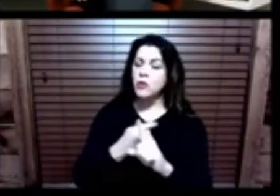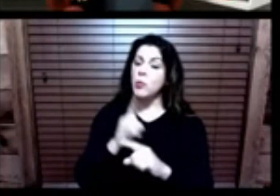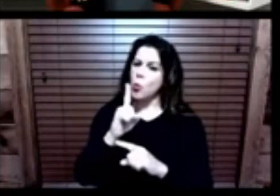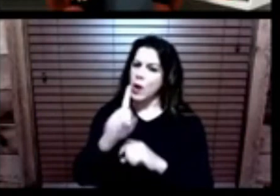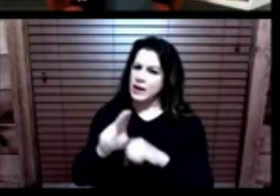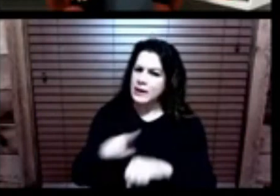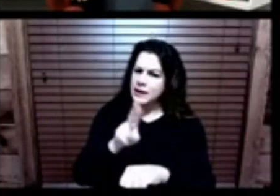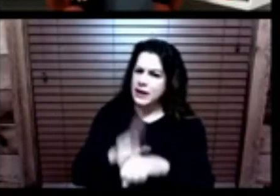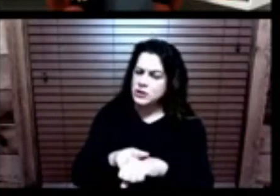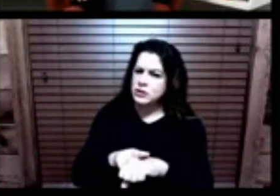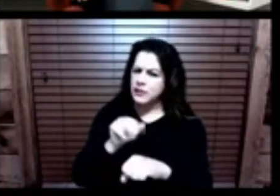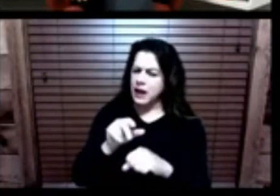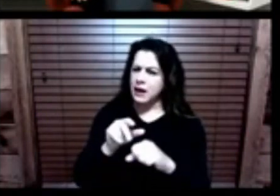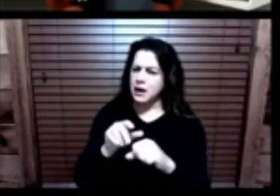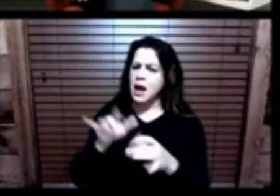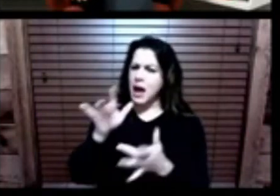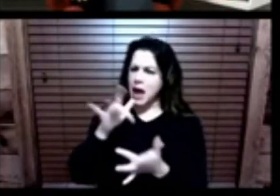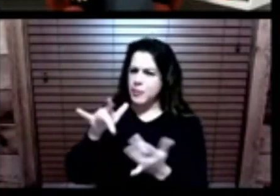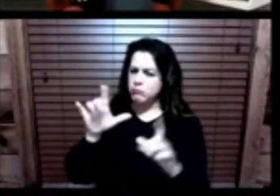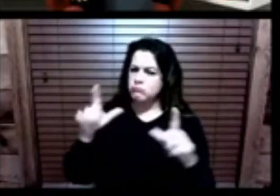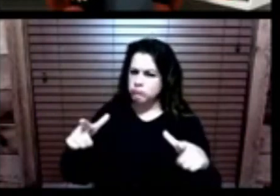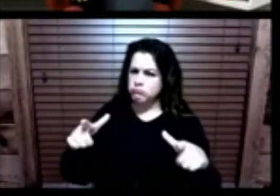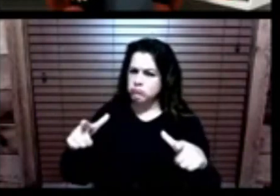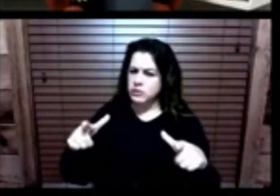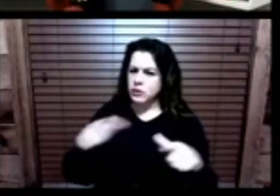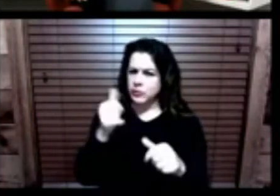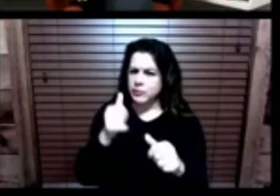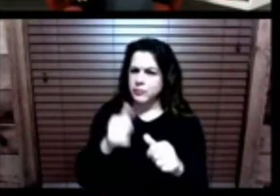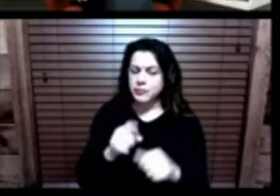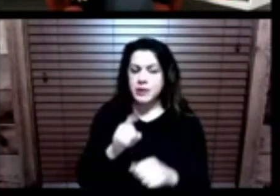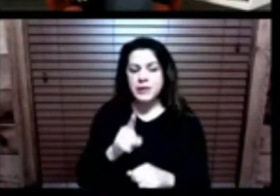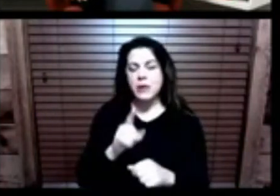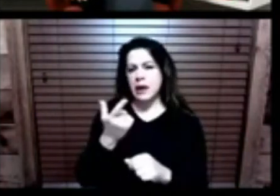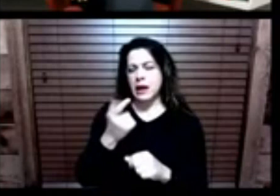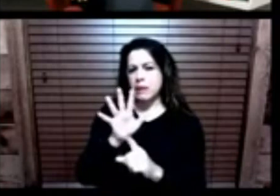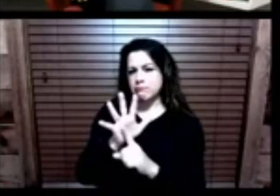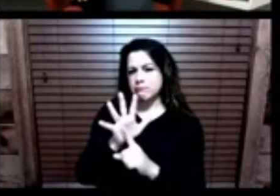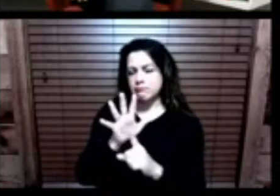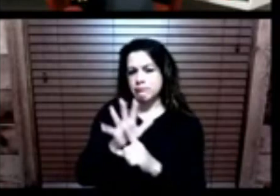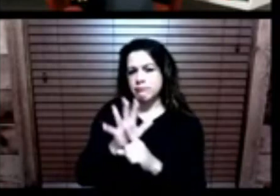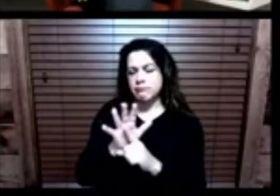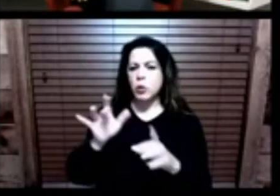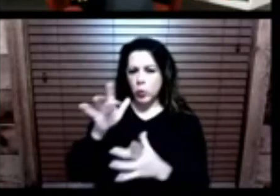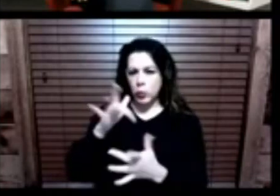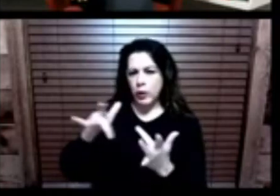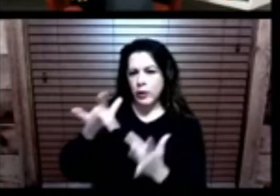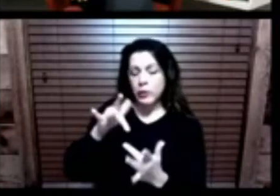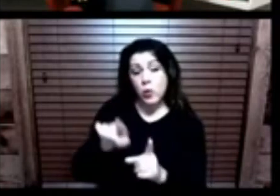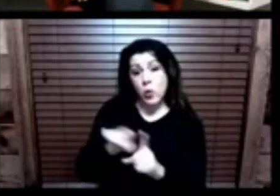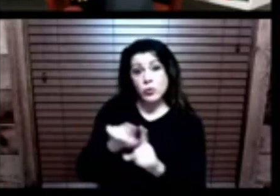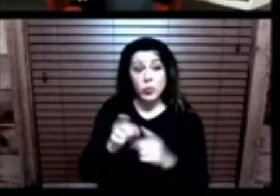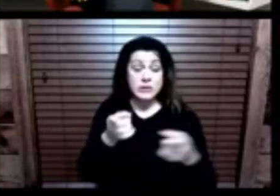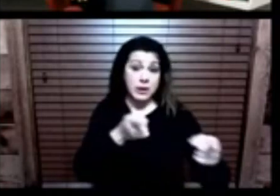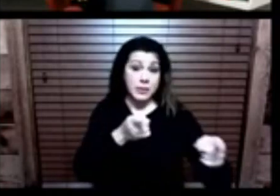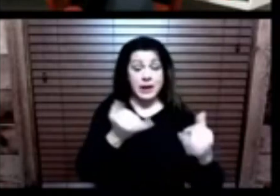it's that album. One of our hit records. And what's going on right now, you know, with the